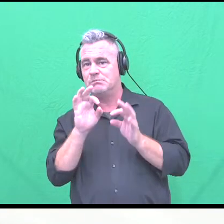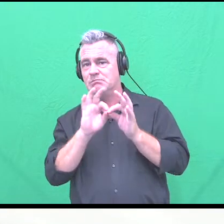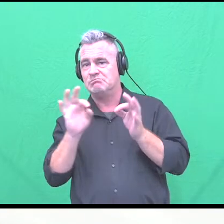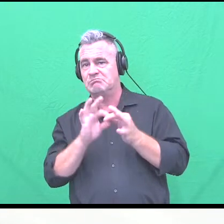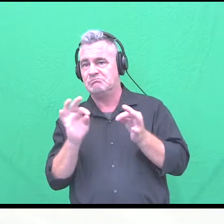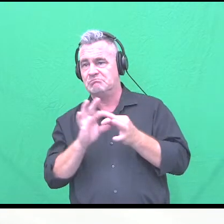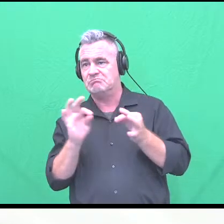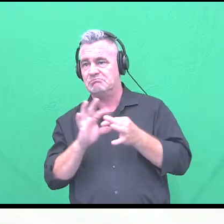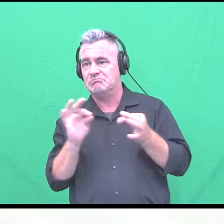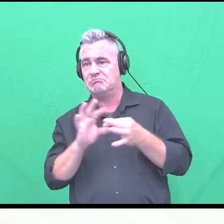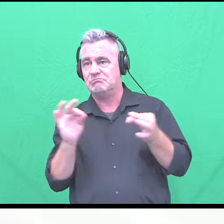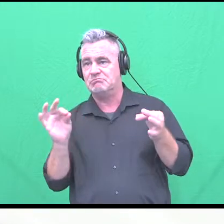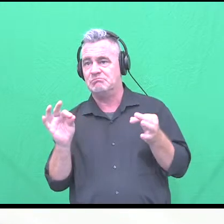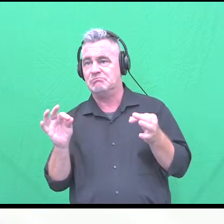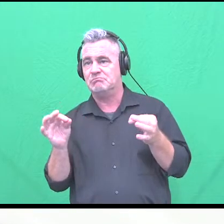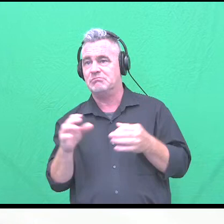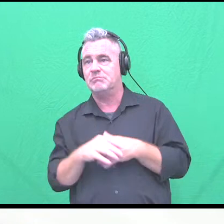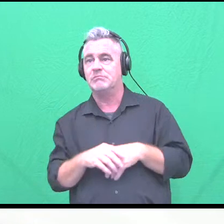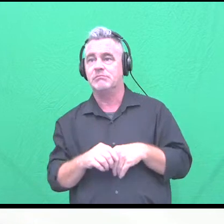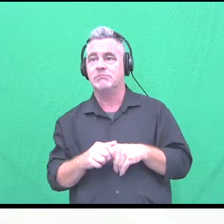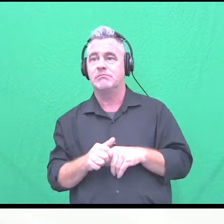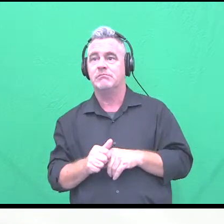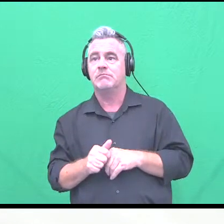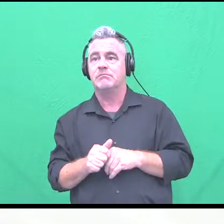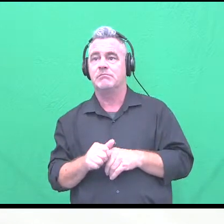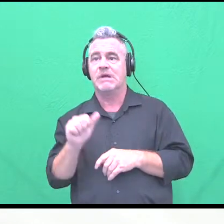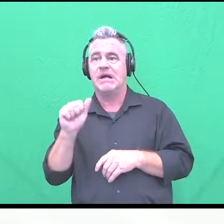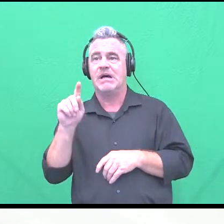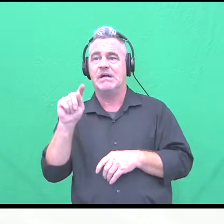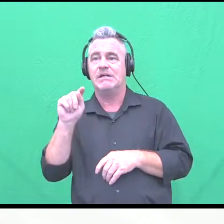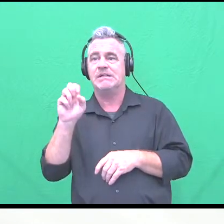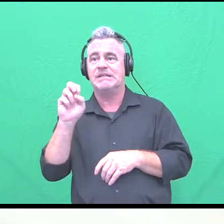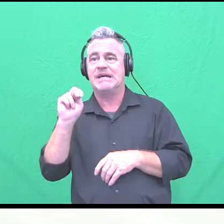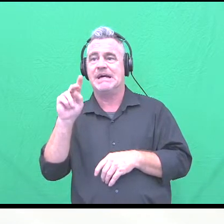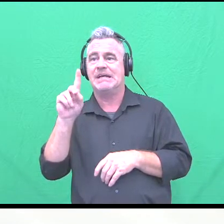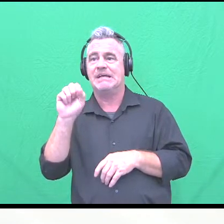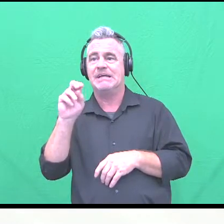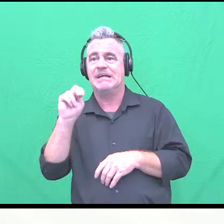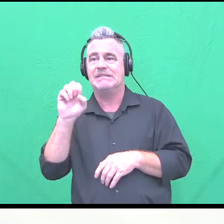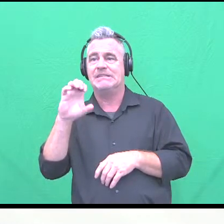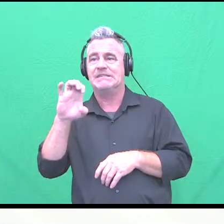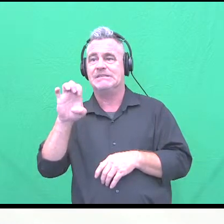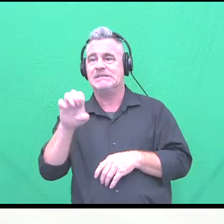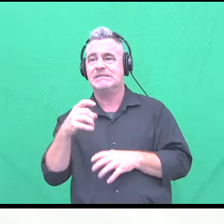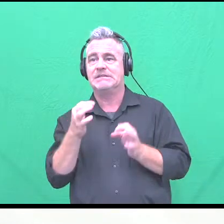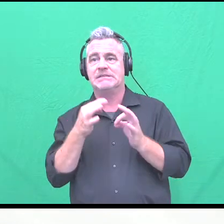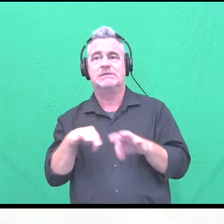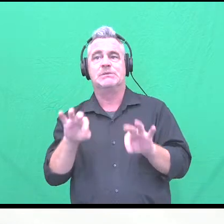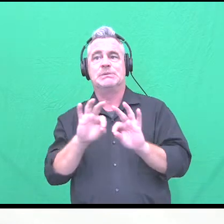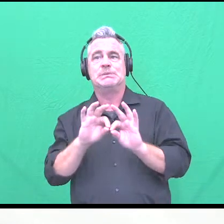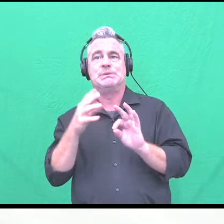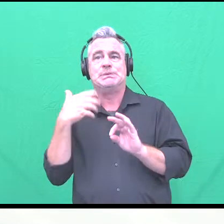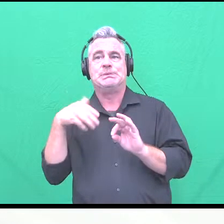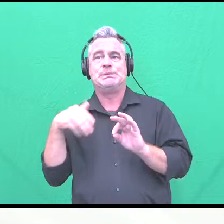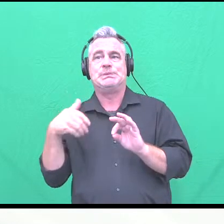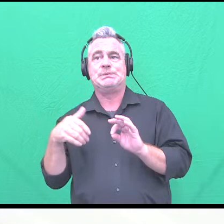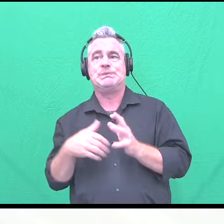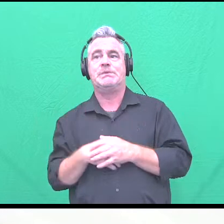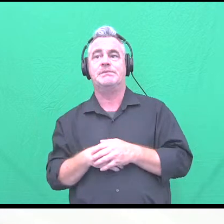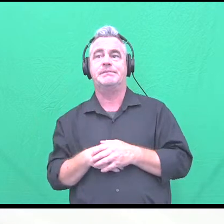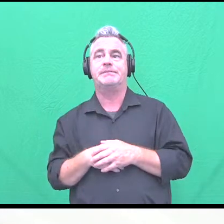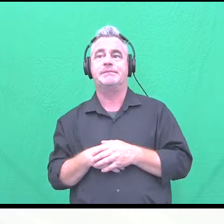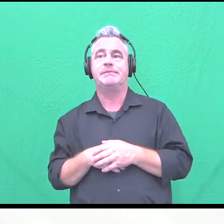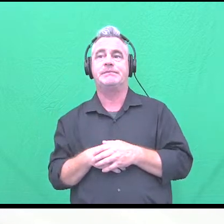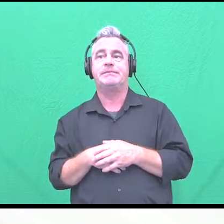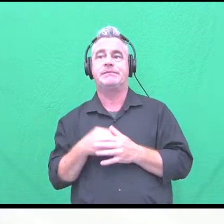then Yeah. attendance is really key because I think, that's going to be important. Lucy was going to go. And the last